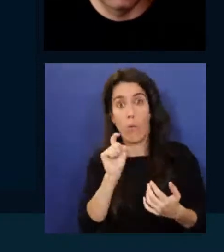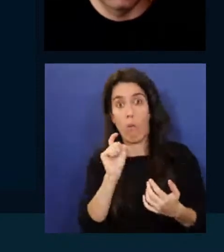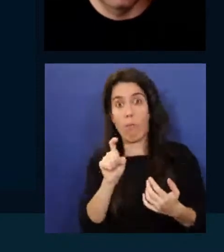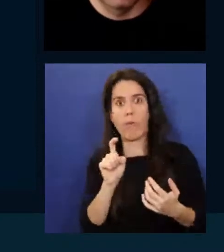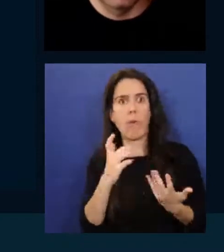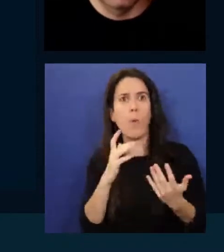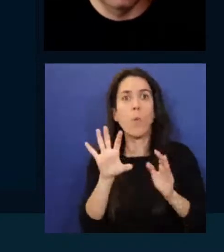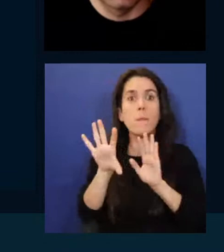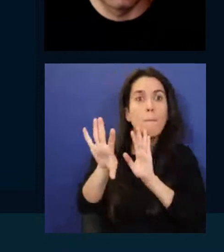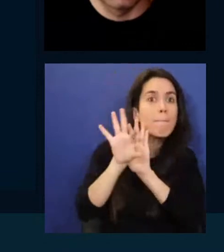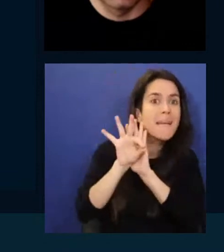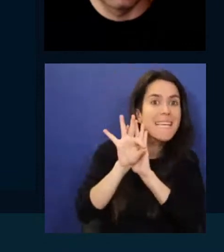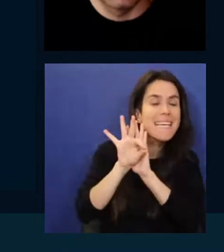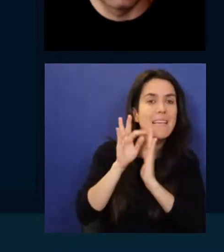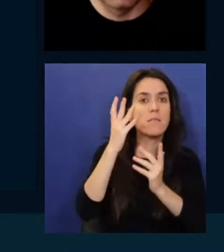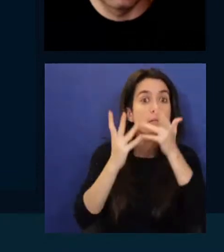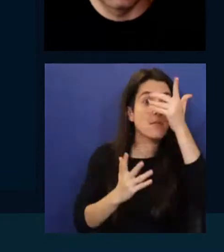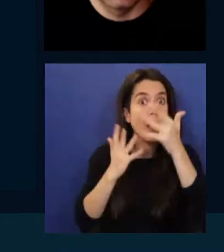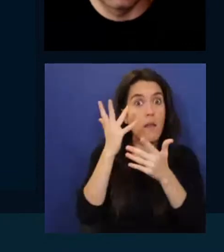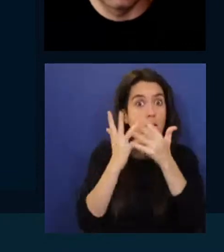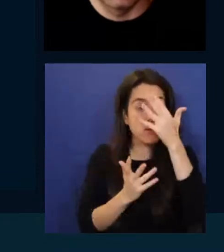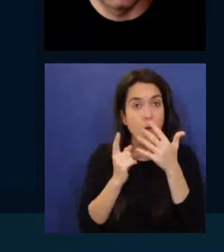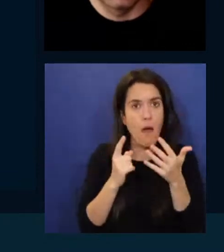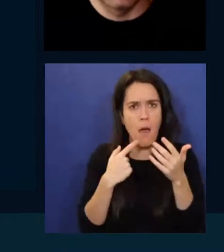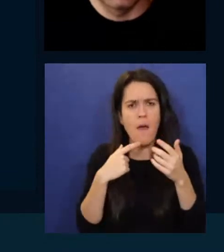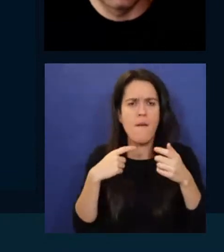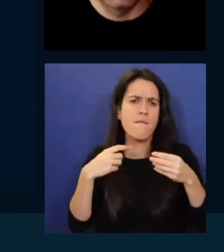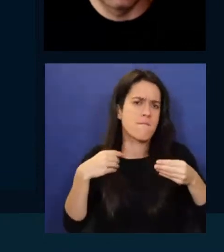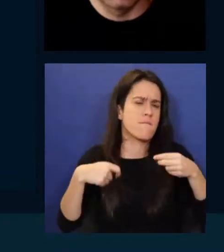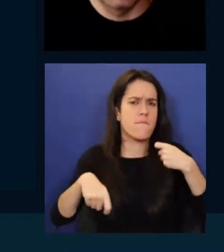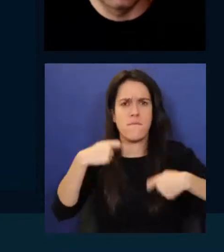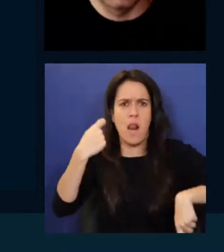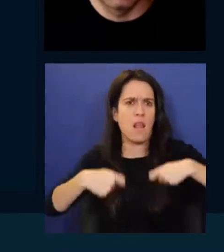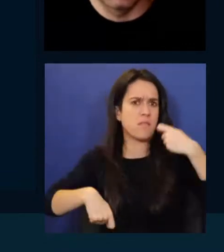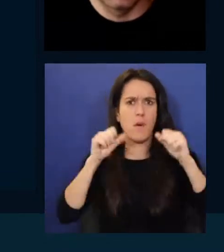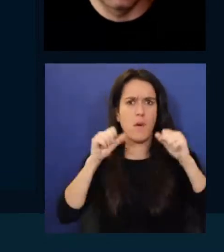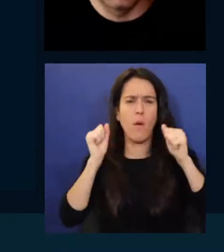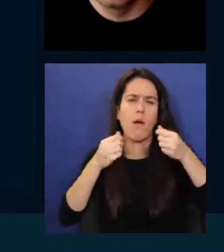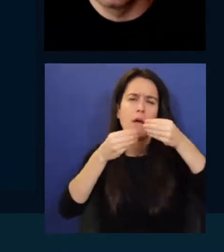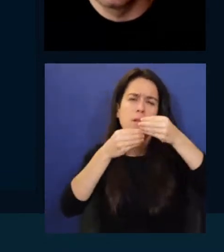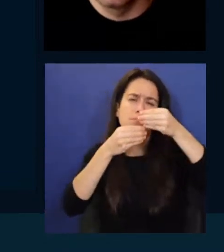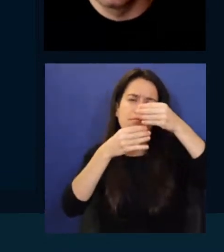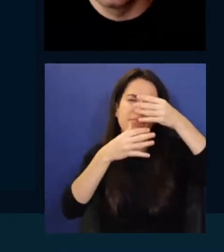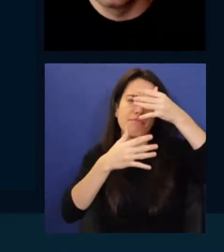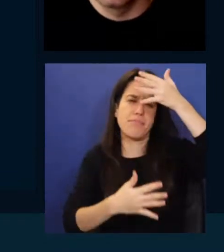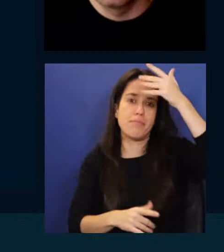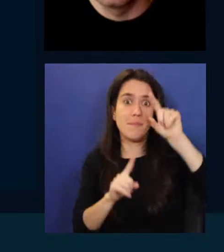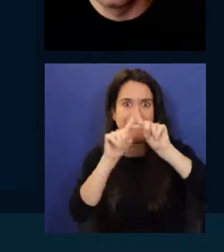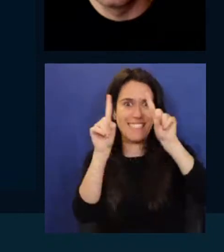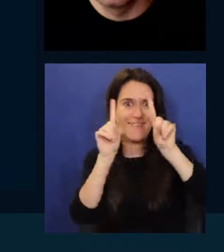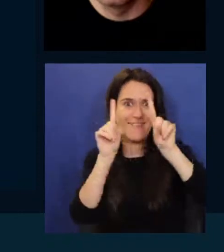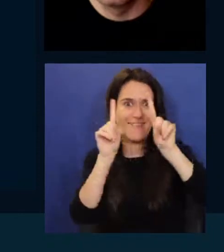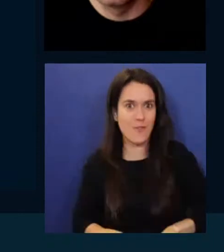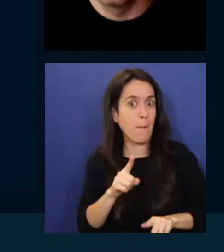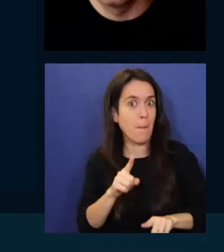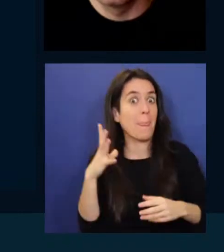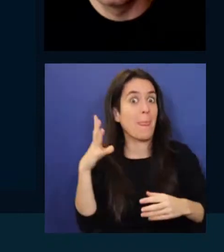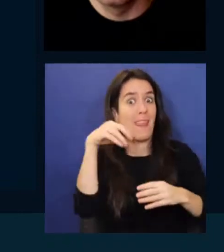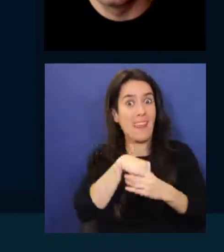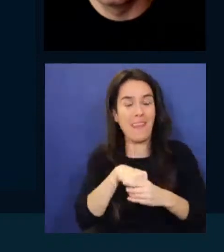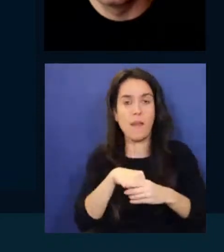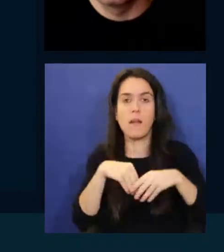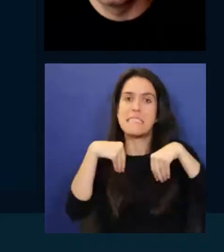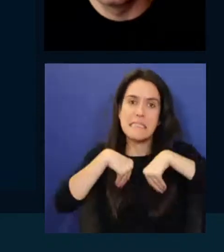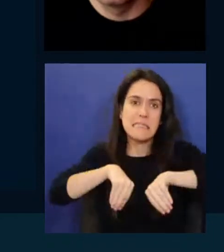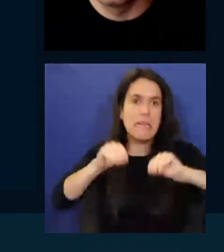to share. She has the flexibility to select data from a variety of data sources, including sales data from Azure